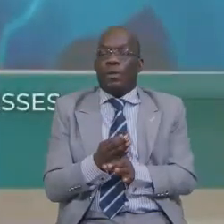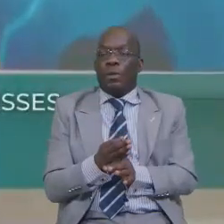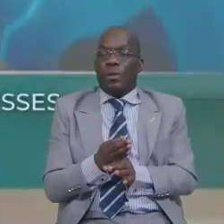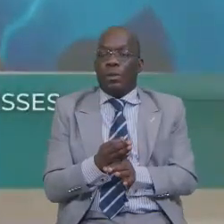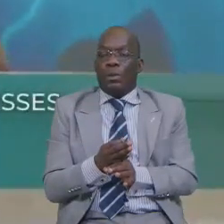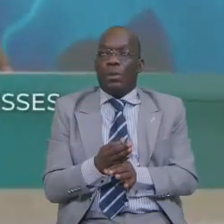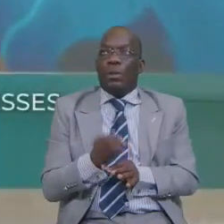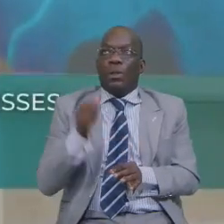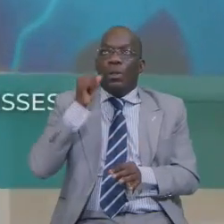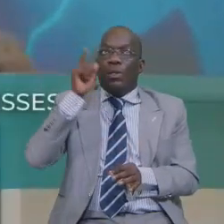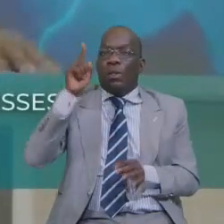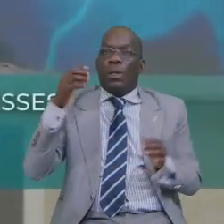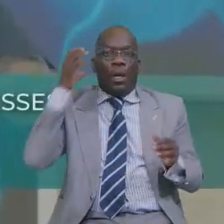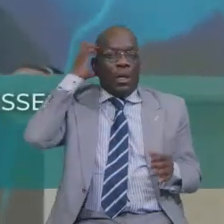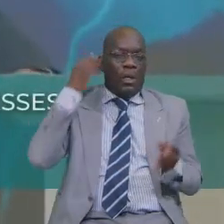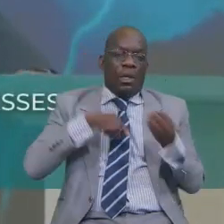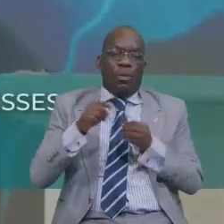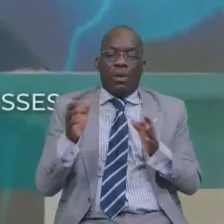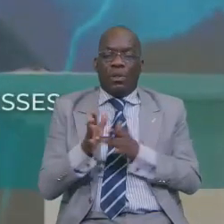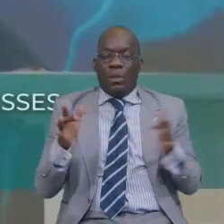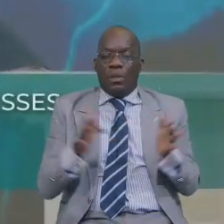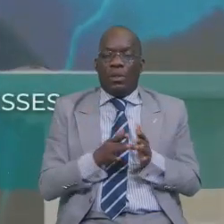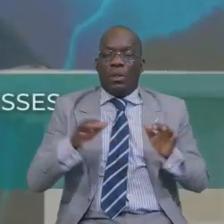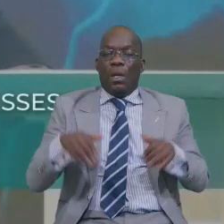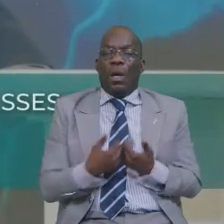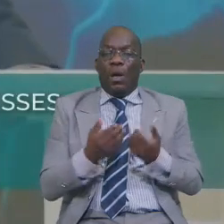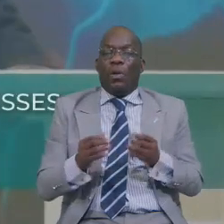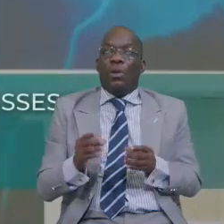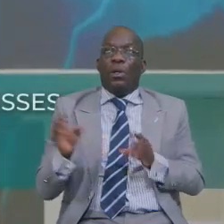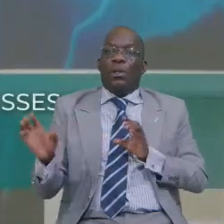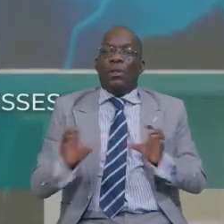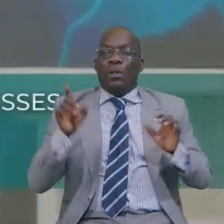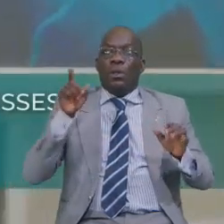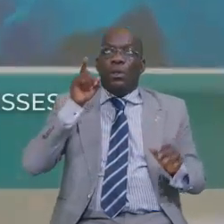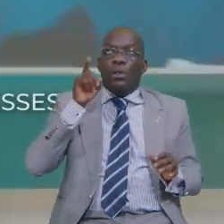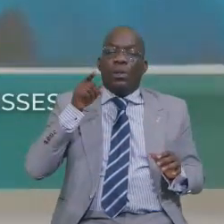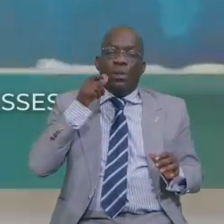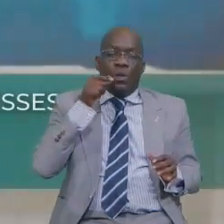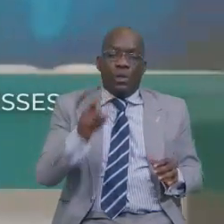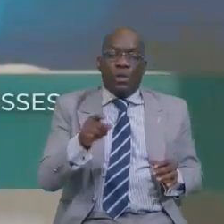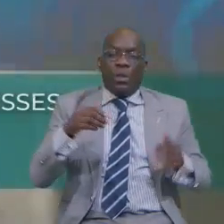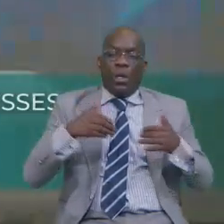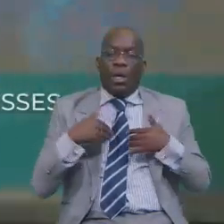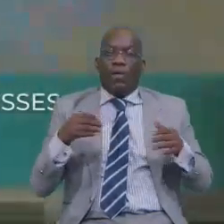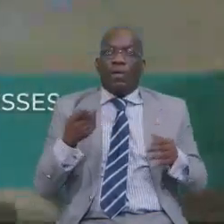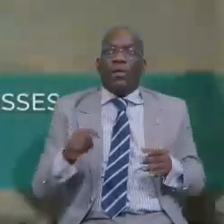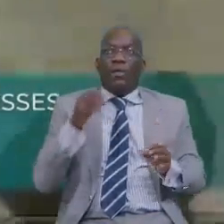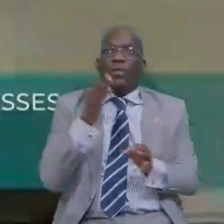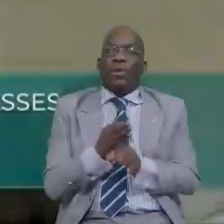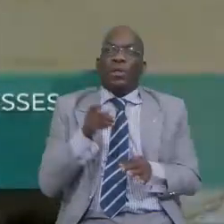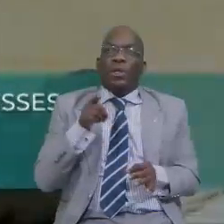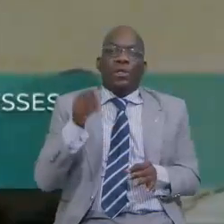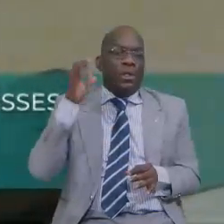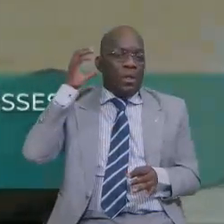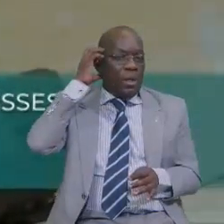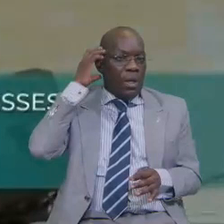about Jesus. How did she have the faith? She was hearing testimonies of other people, and